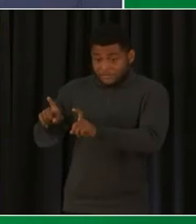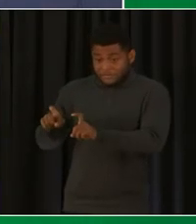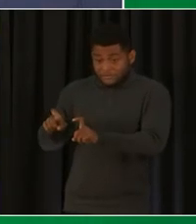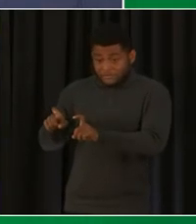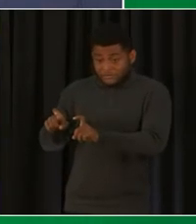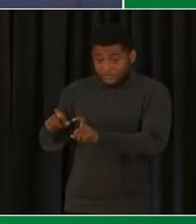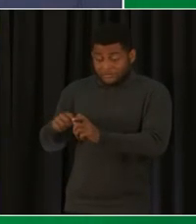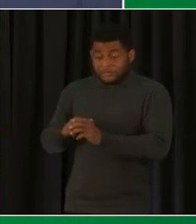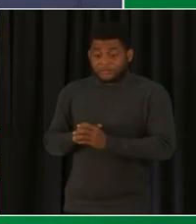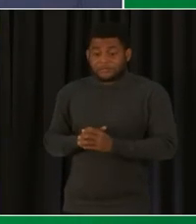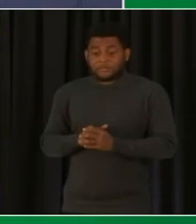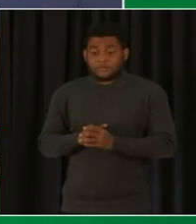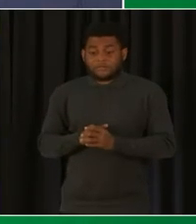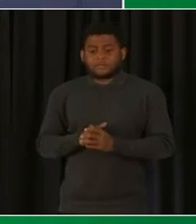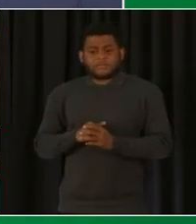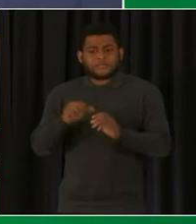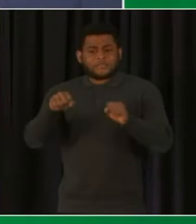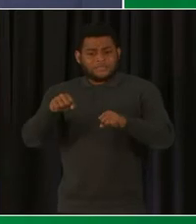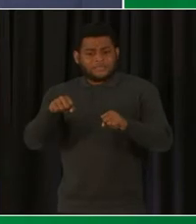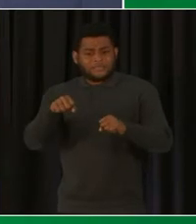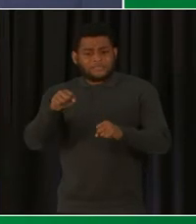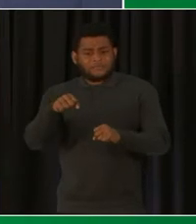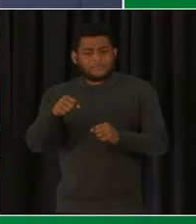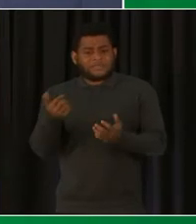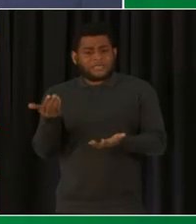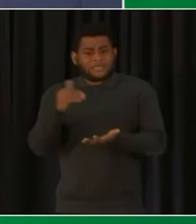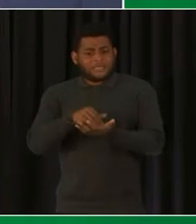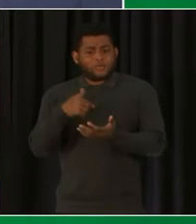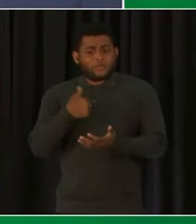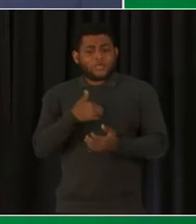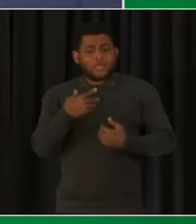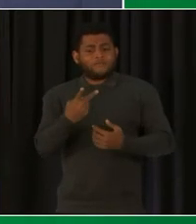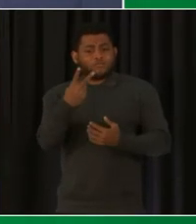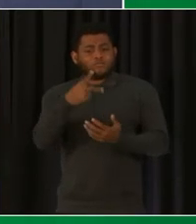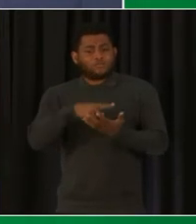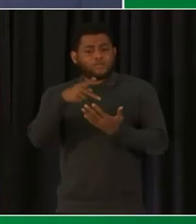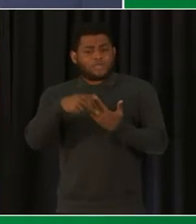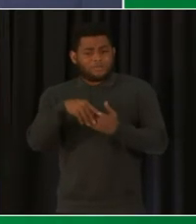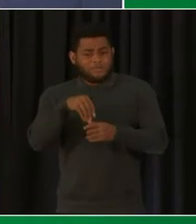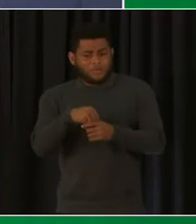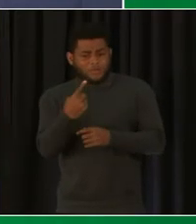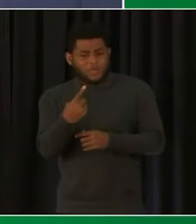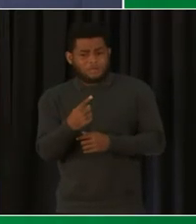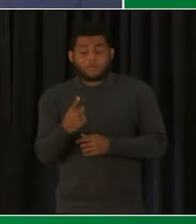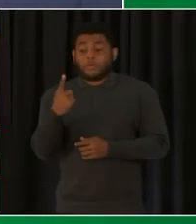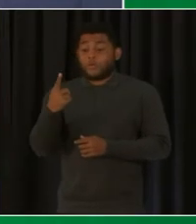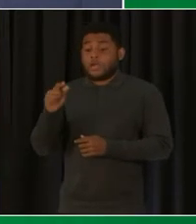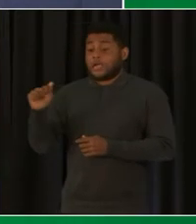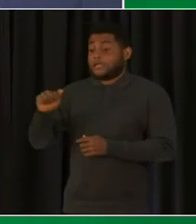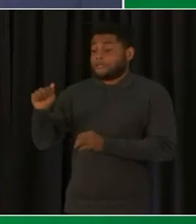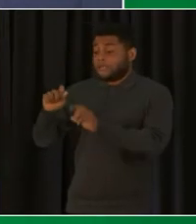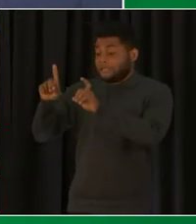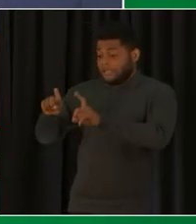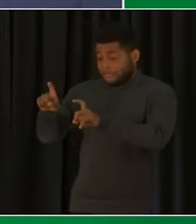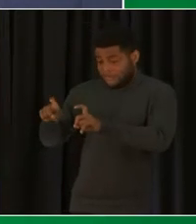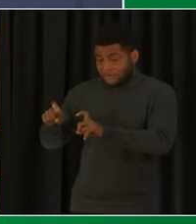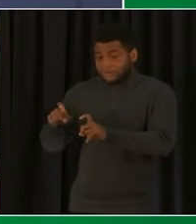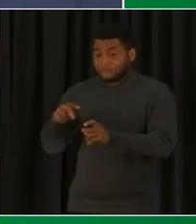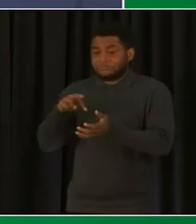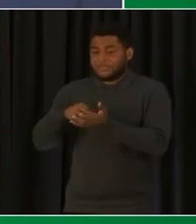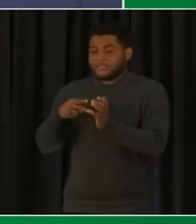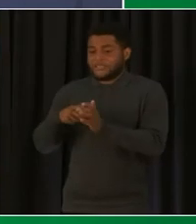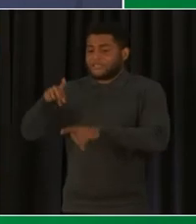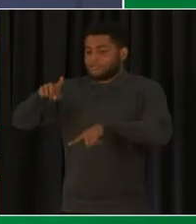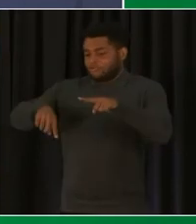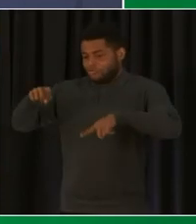Yes. Again, we have like two programs within one. One is our asymptomatic, so that is